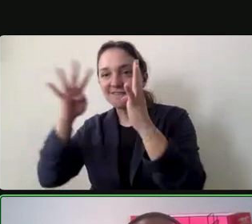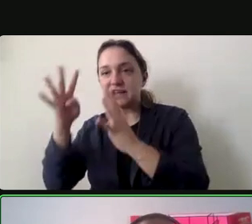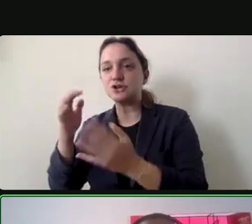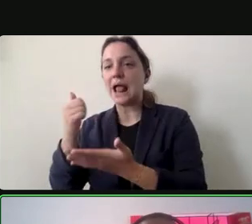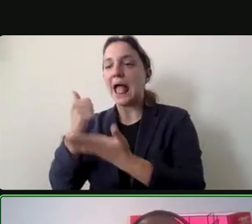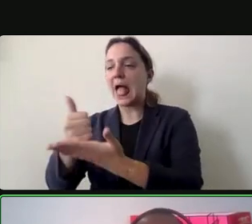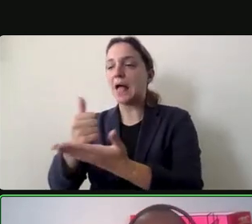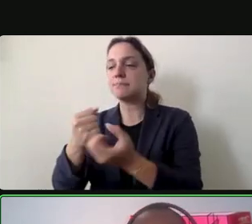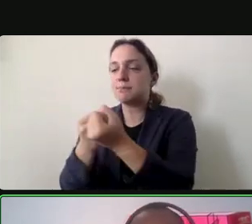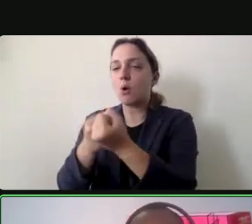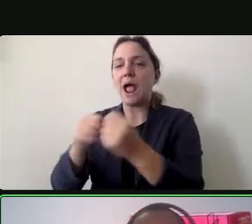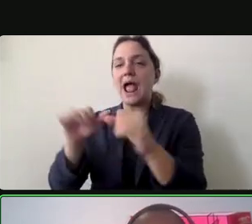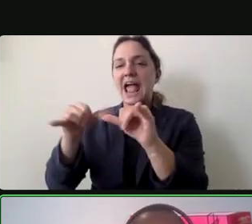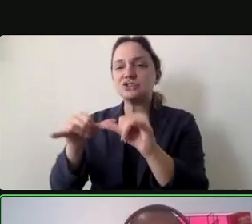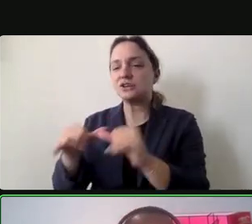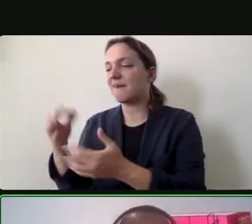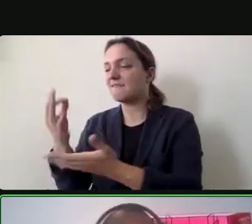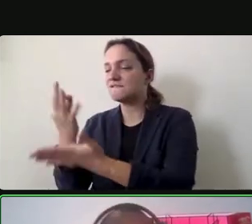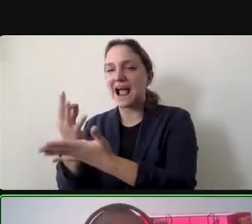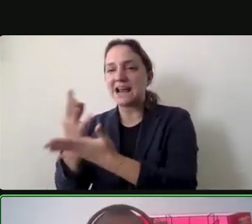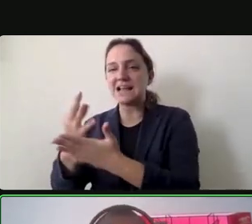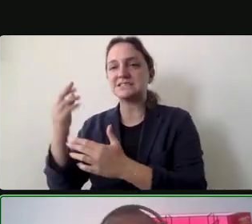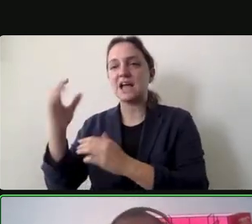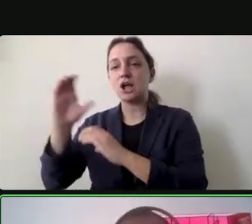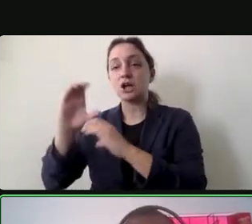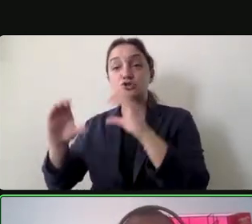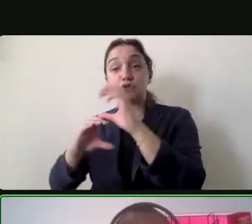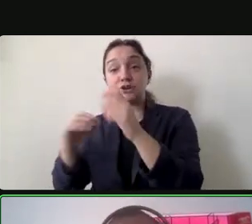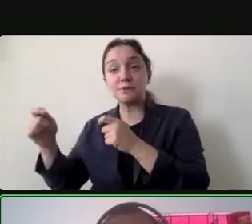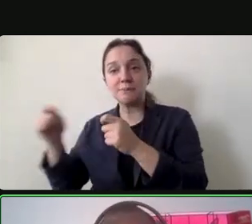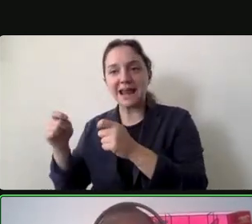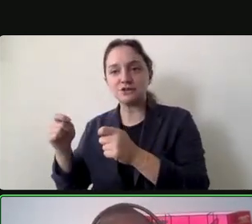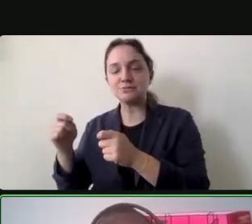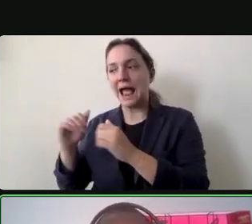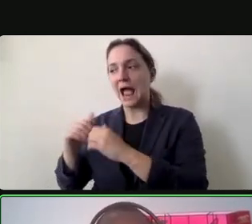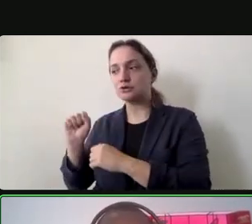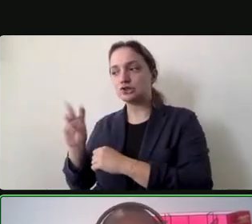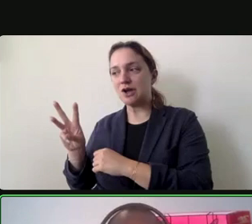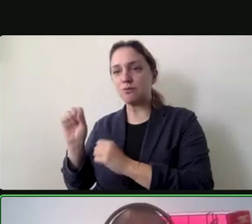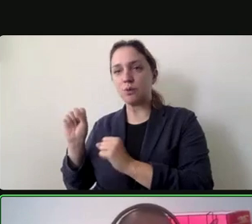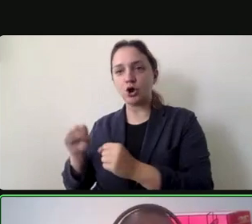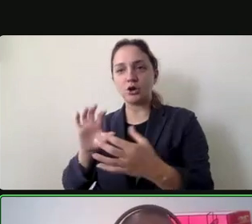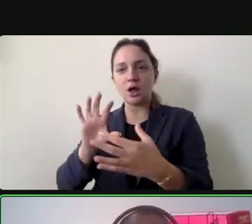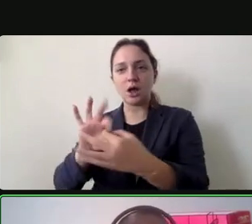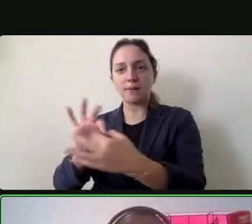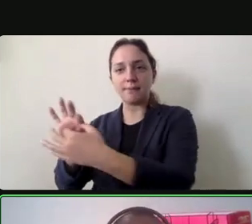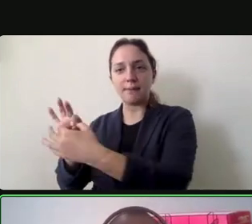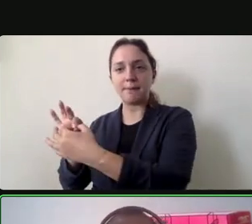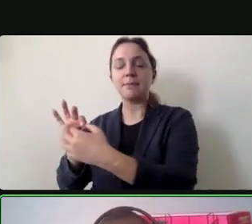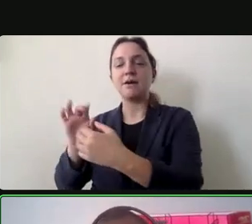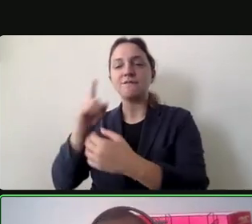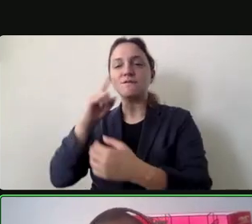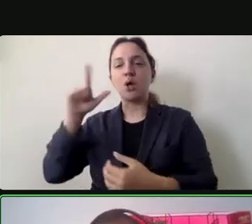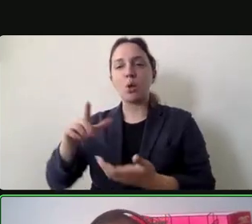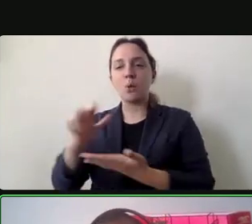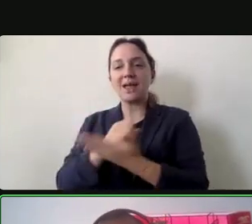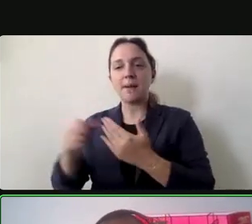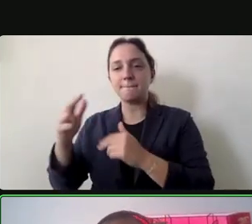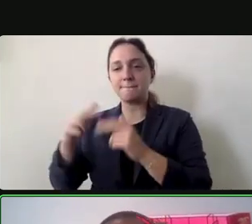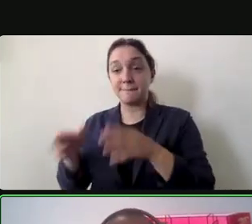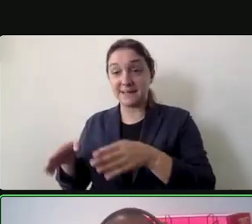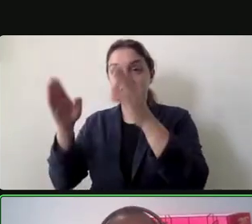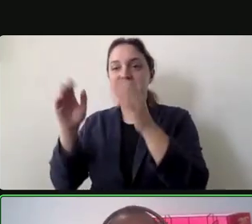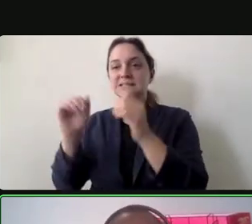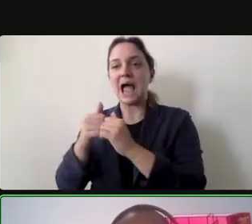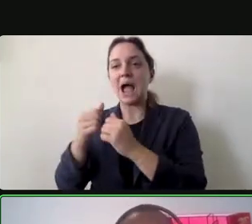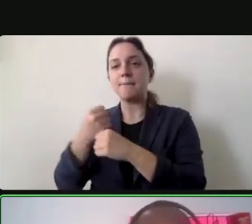financing and the construction management of energy efficiency in low-income buildings. And so everything that